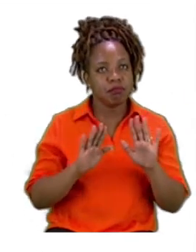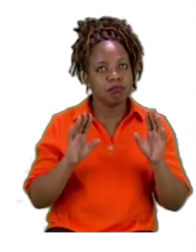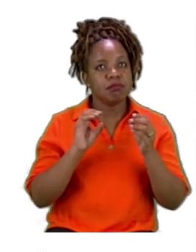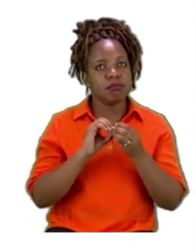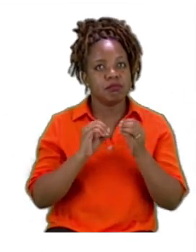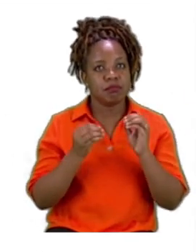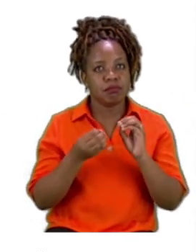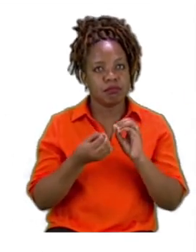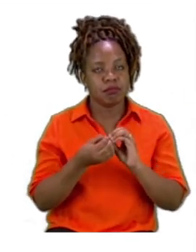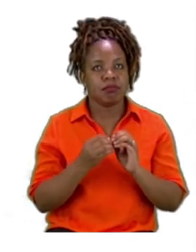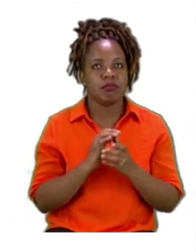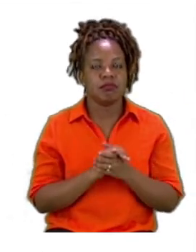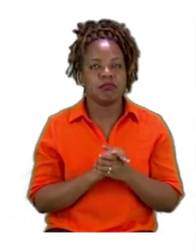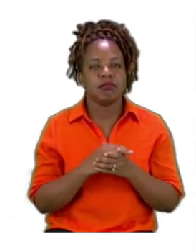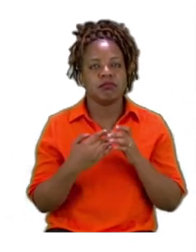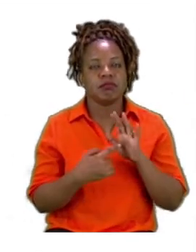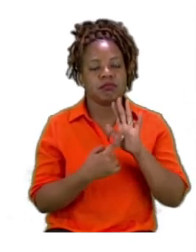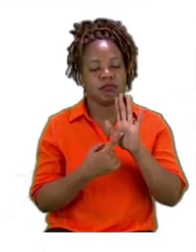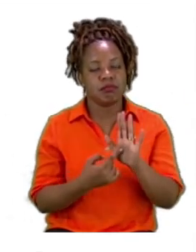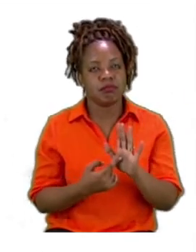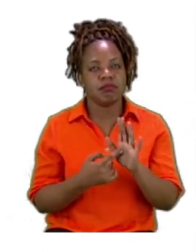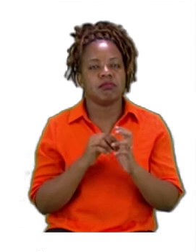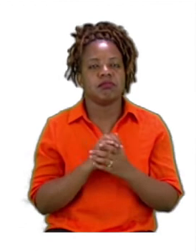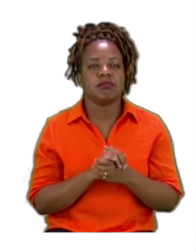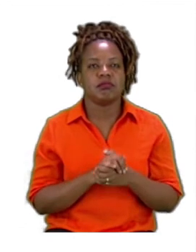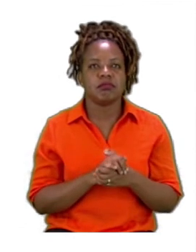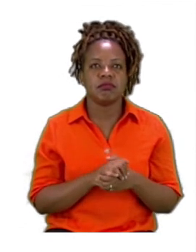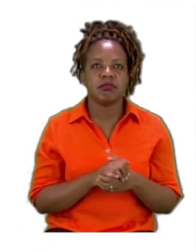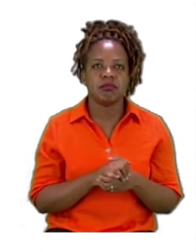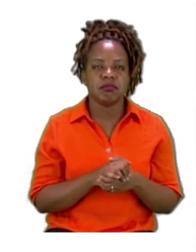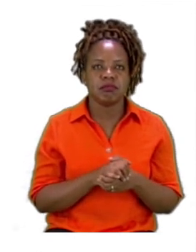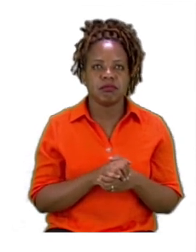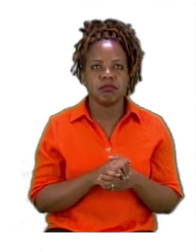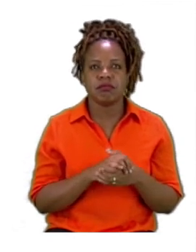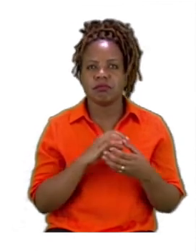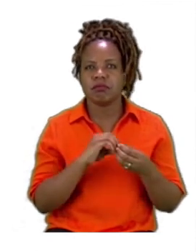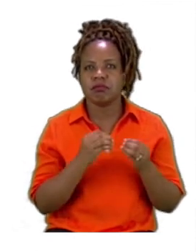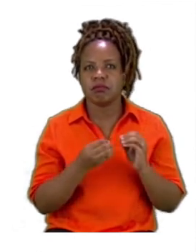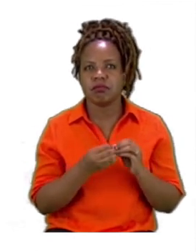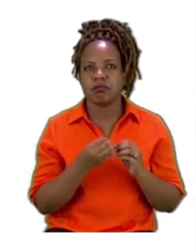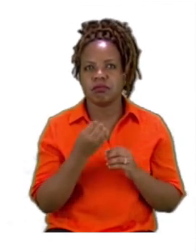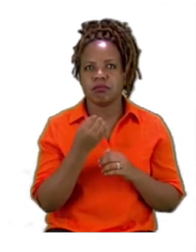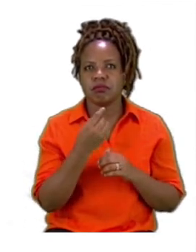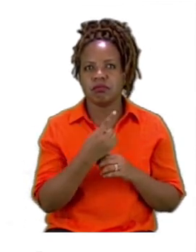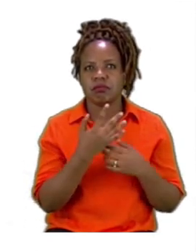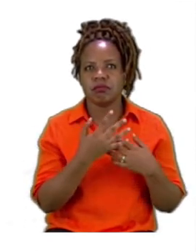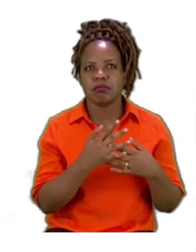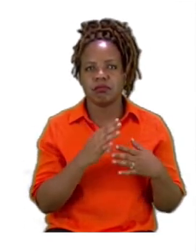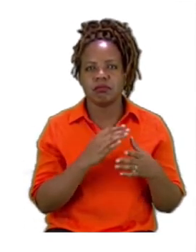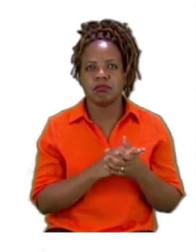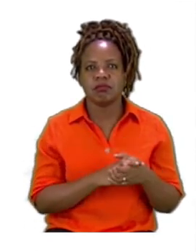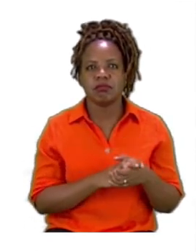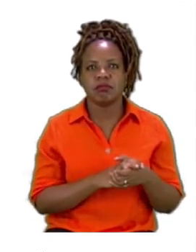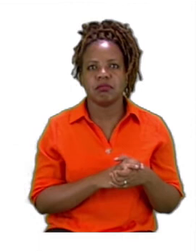of pieces shown for each of the shapes. Now, number one, we've already done it on the board together,